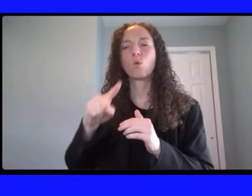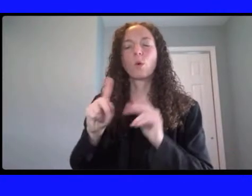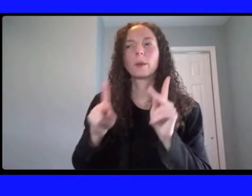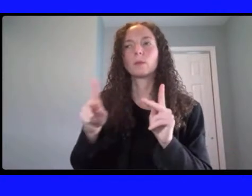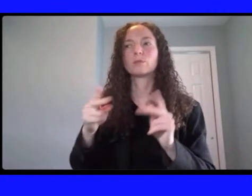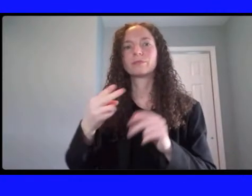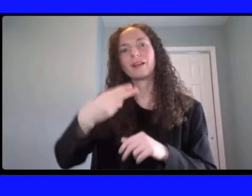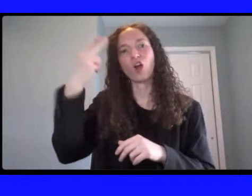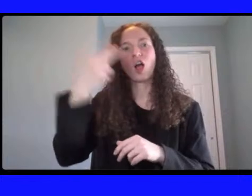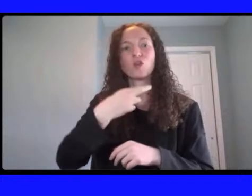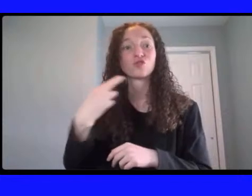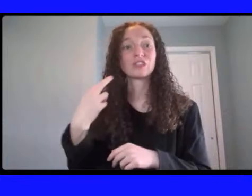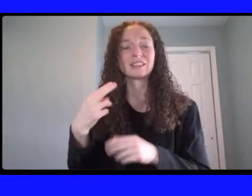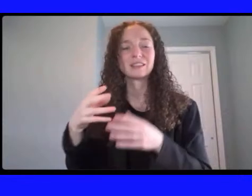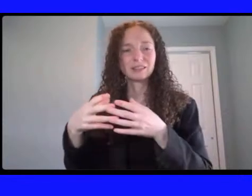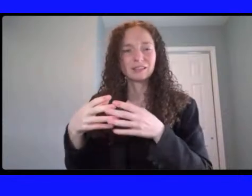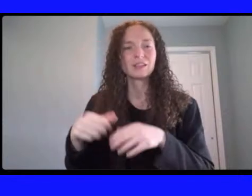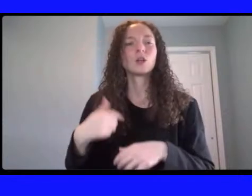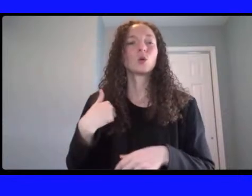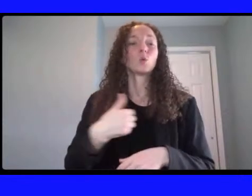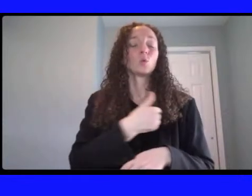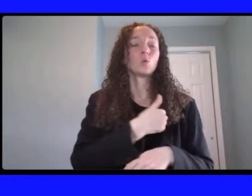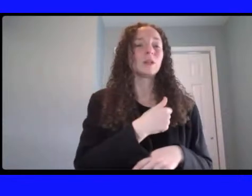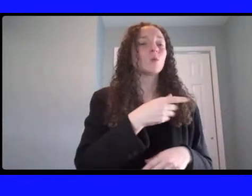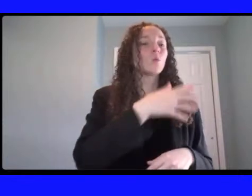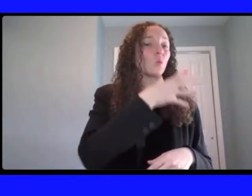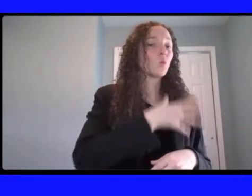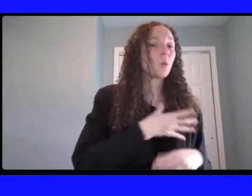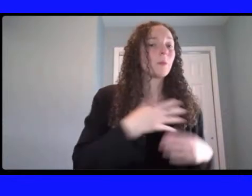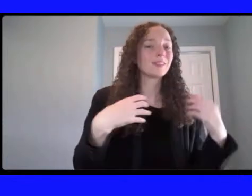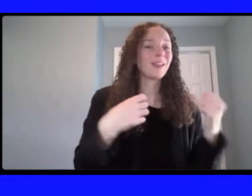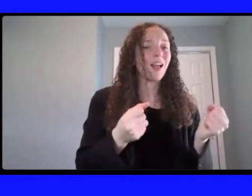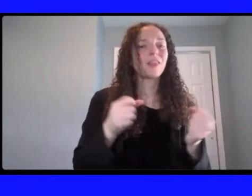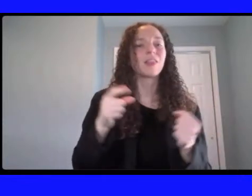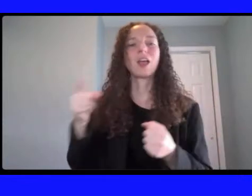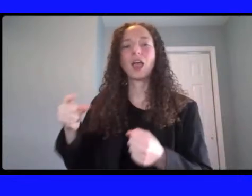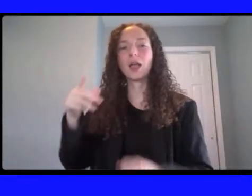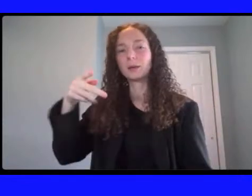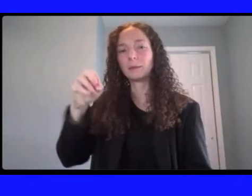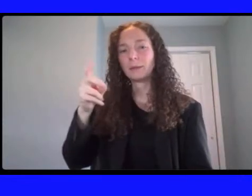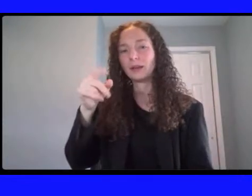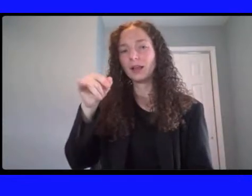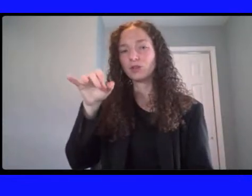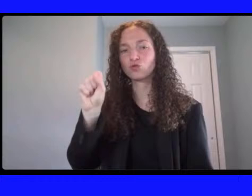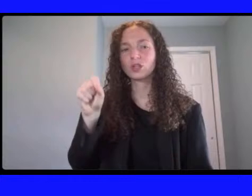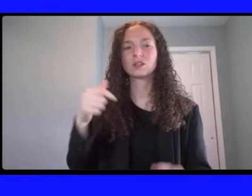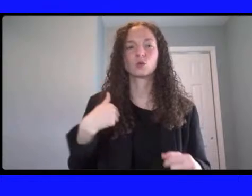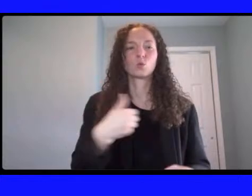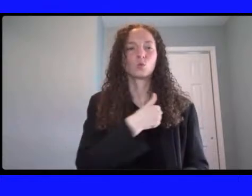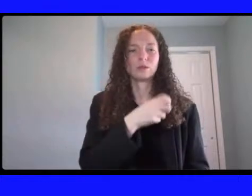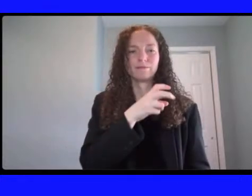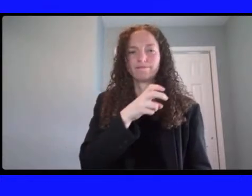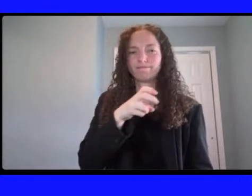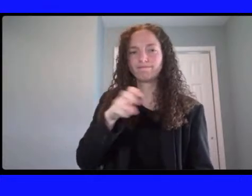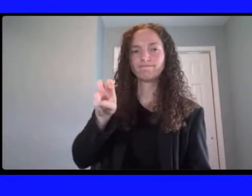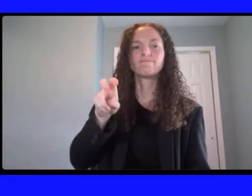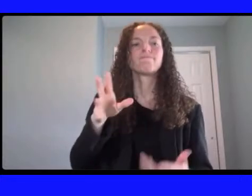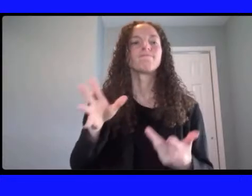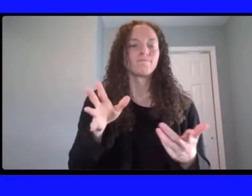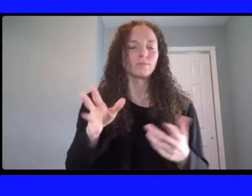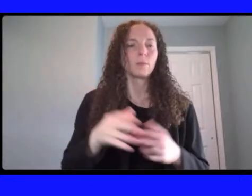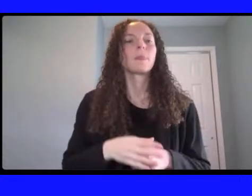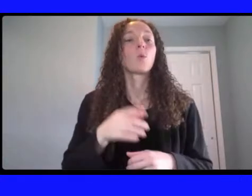The initial 6 months data, Epic is a challenge when it comes to getting good data. This